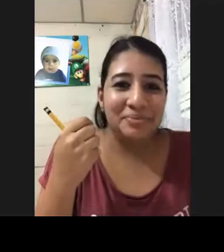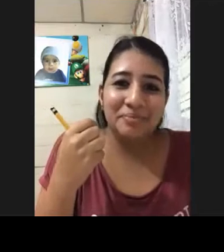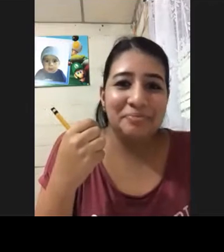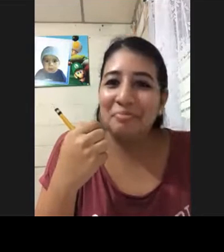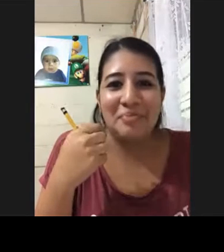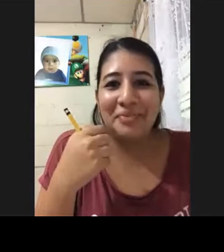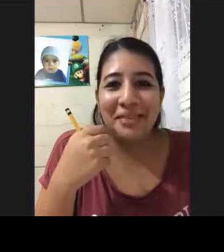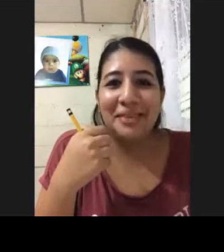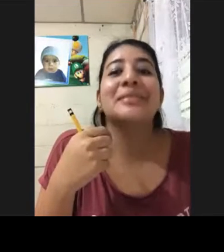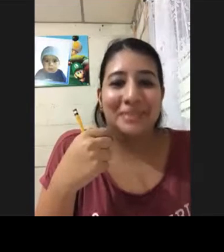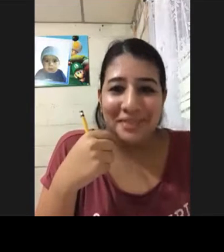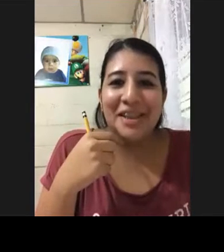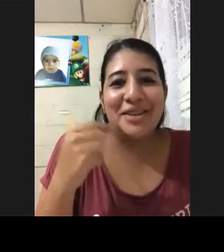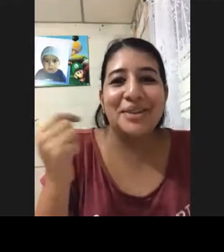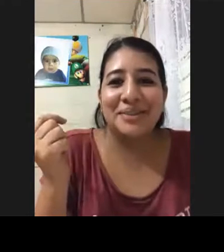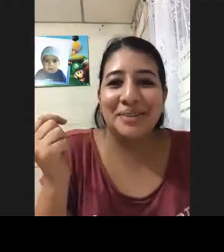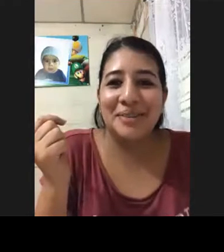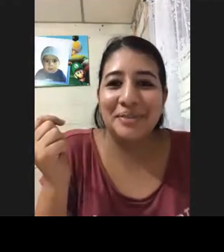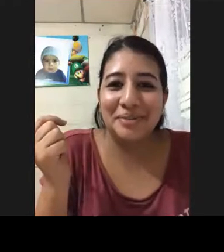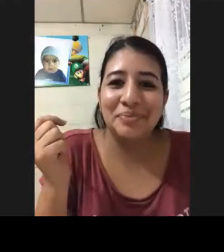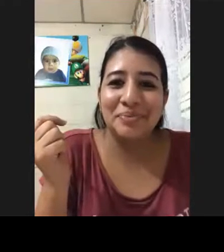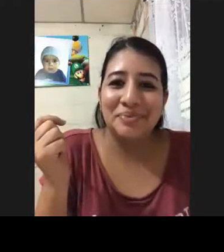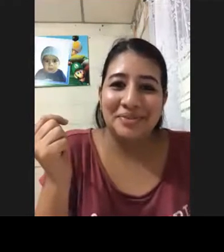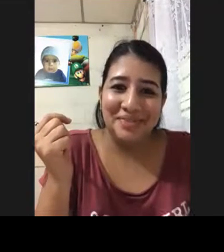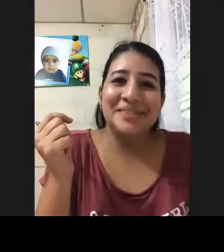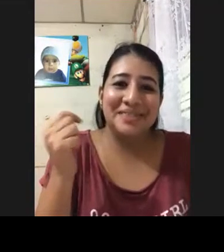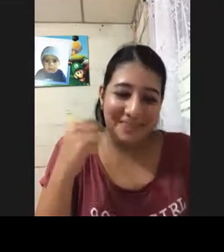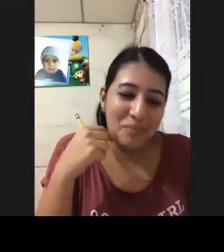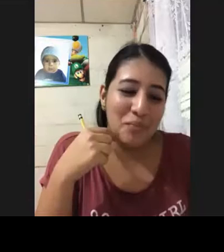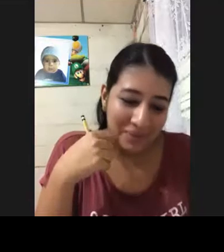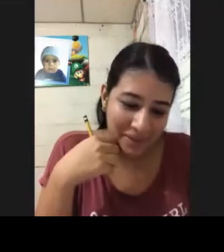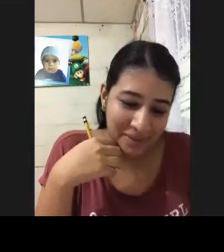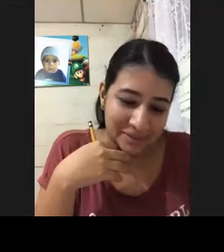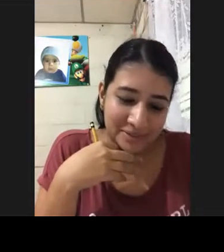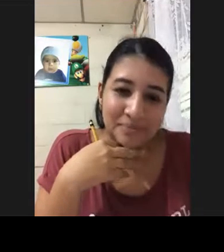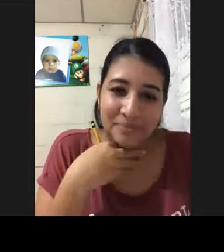Tomorrow? Yes. Okay, cool. So you are ready.